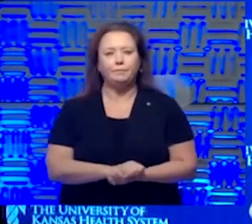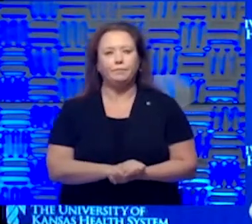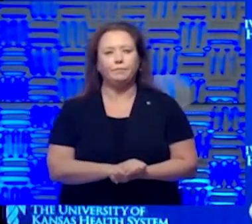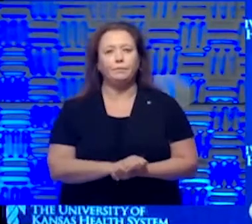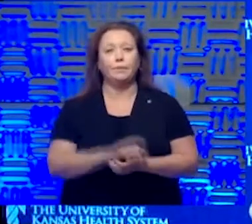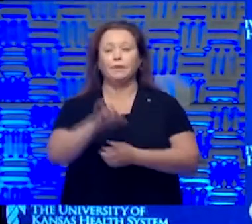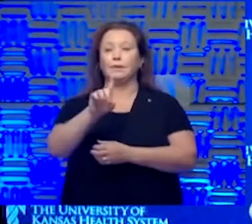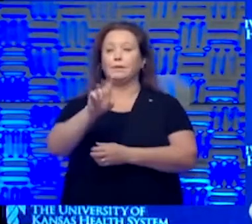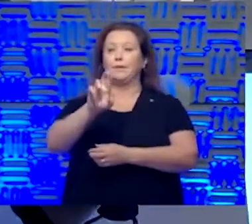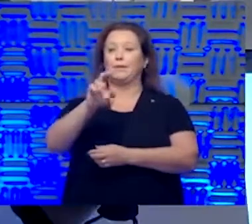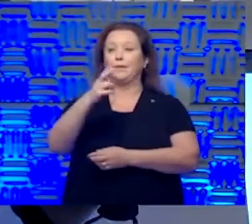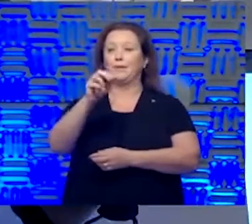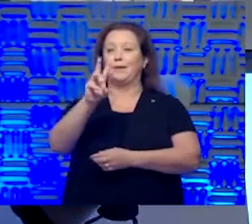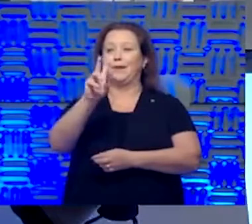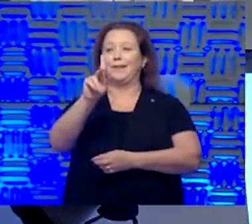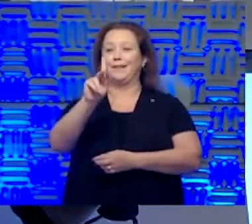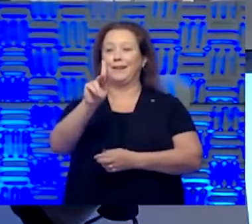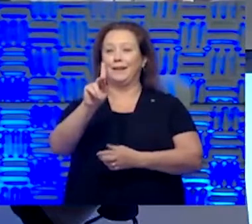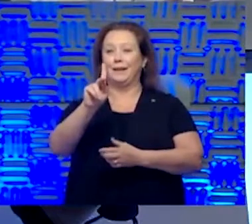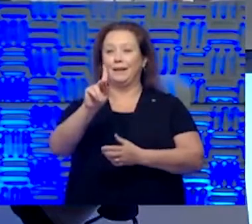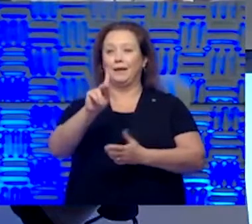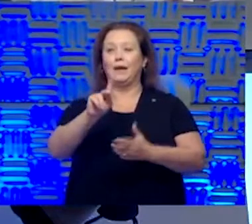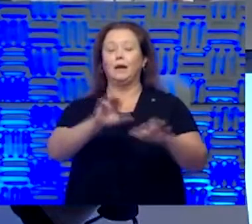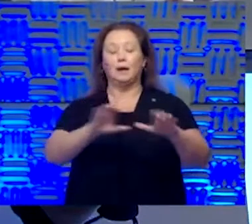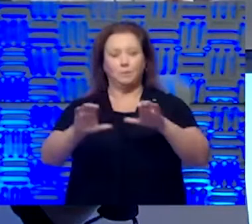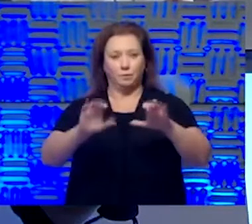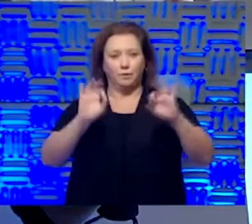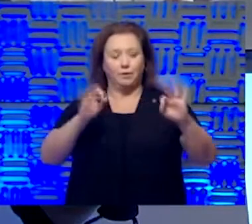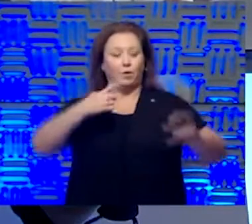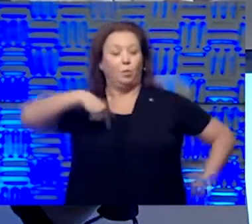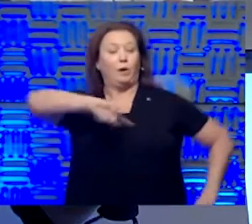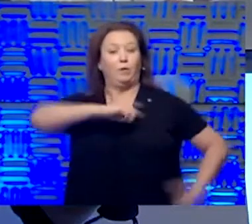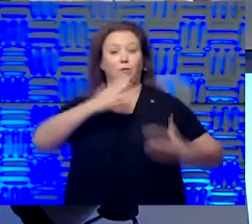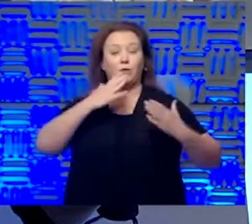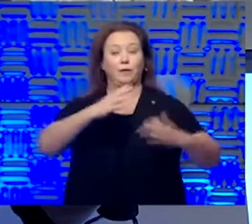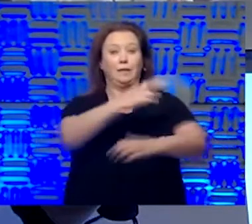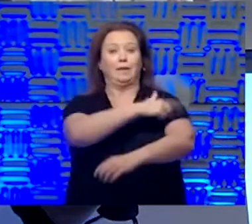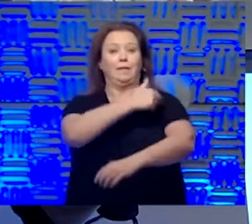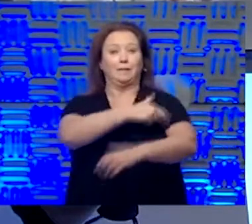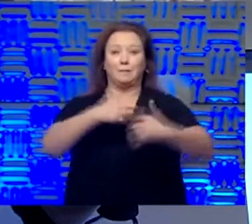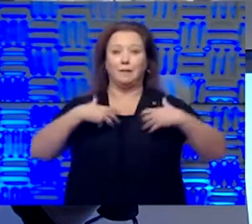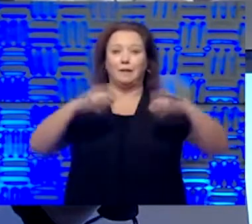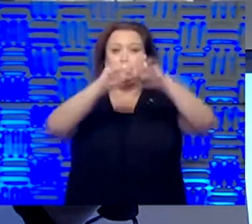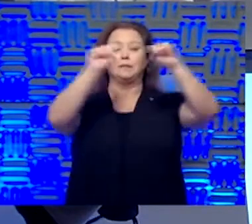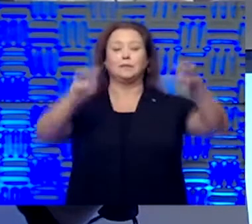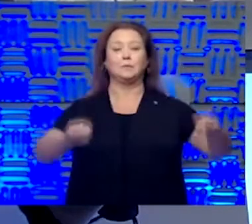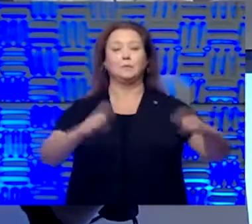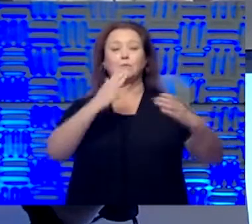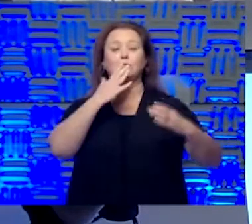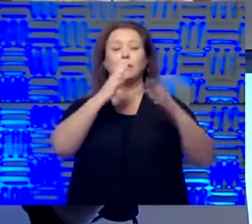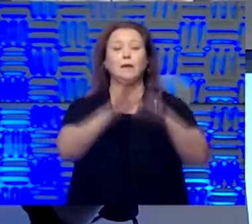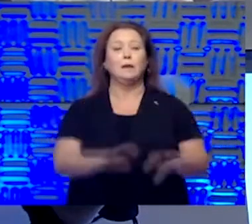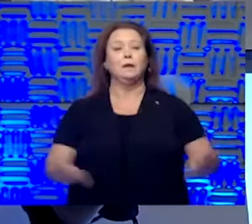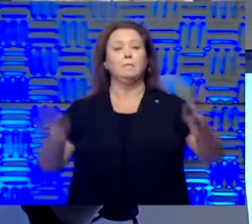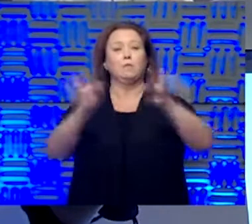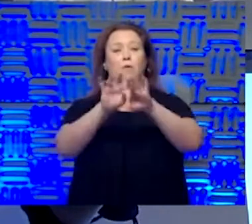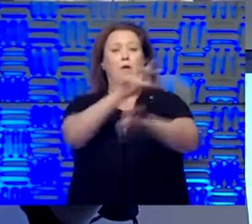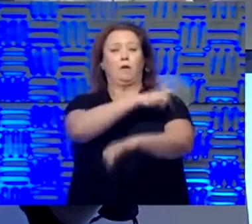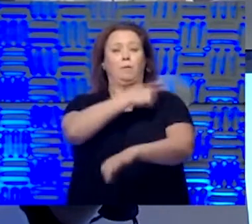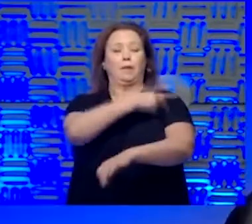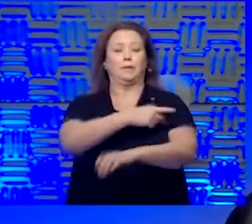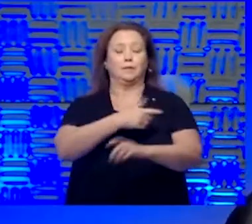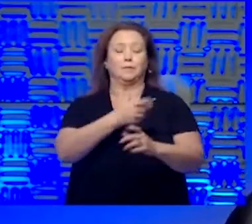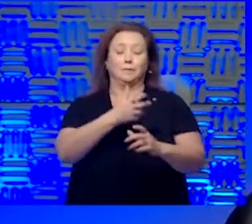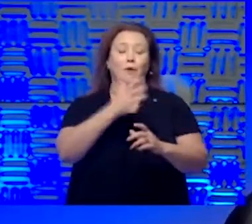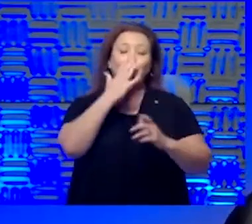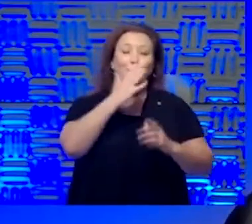Doc Hawk, how are we? I'm good. We are good. The hospital, the health system is good. Most importantly, I think our patients are good.